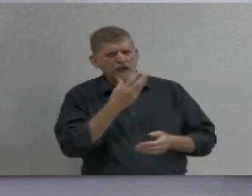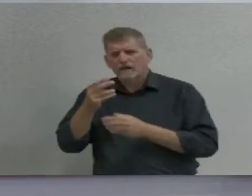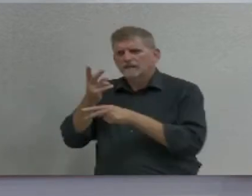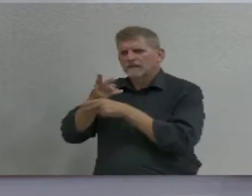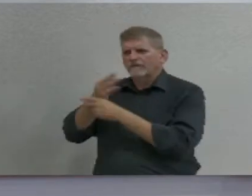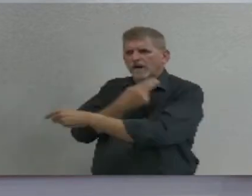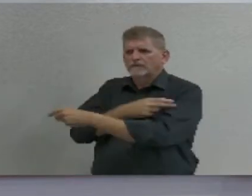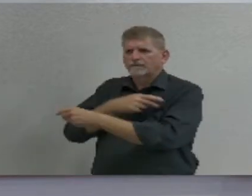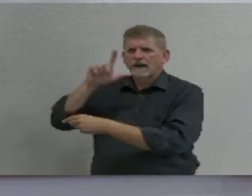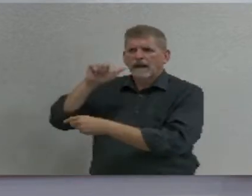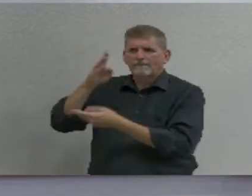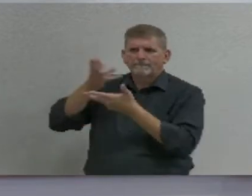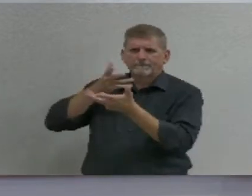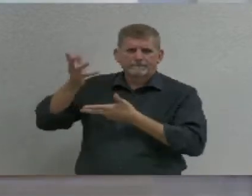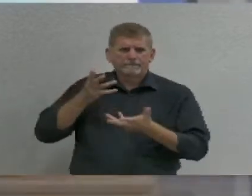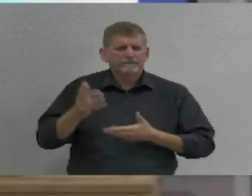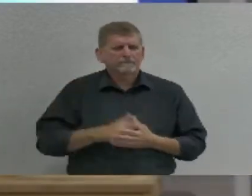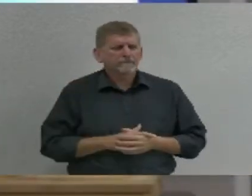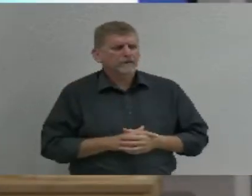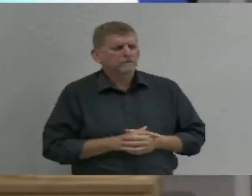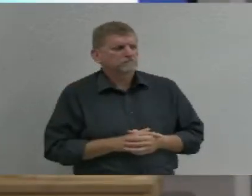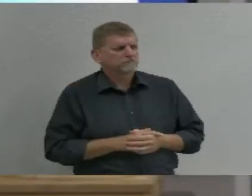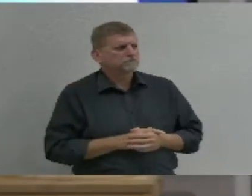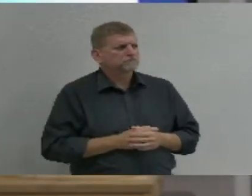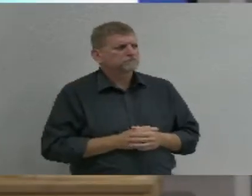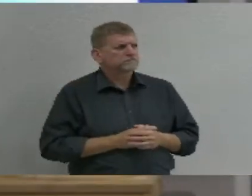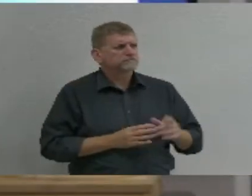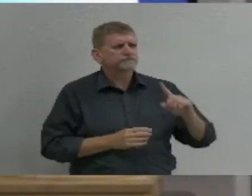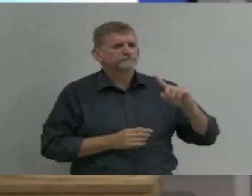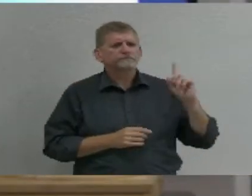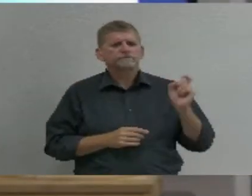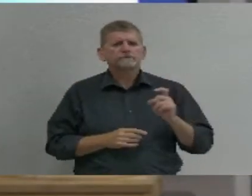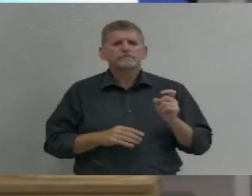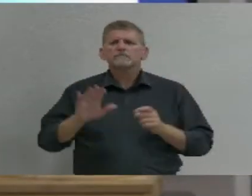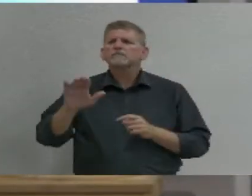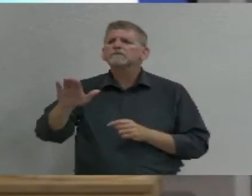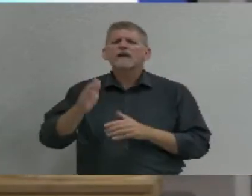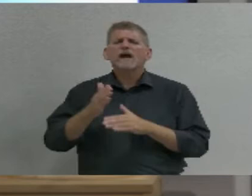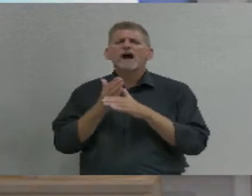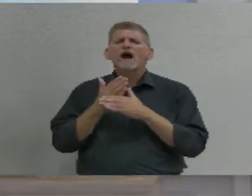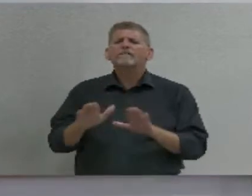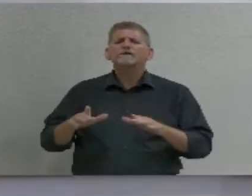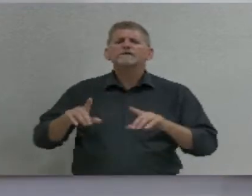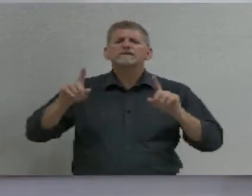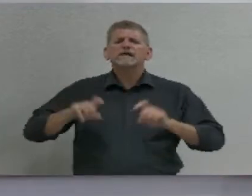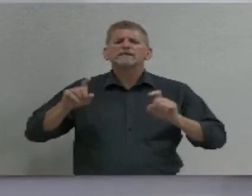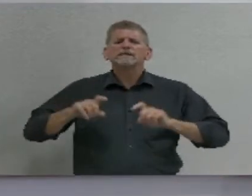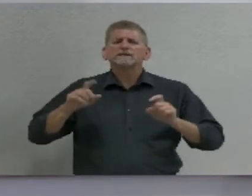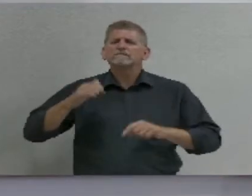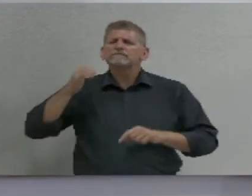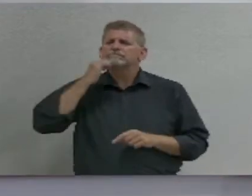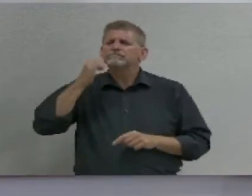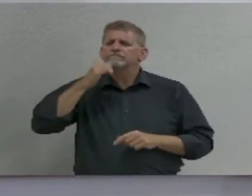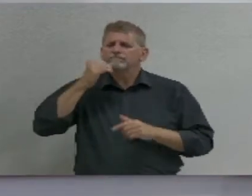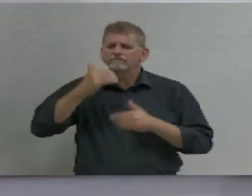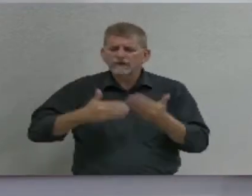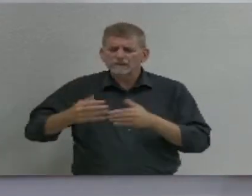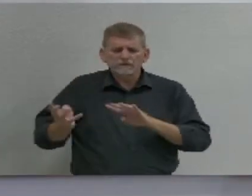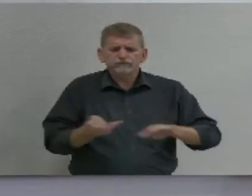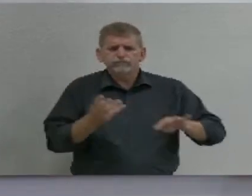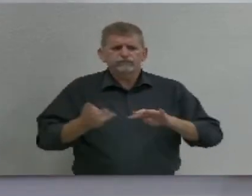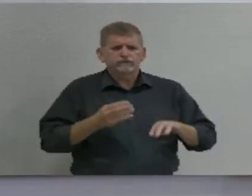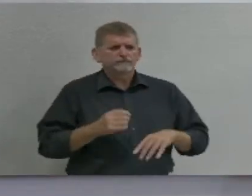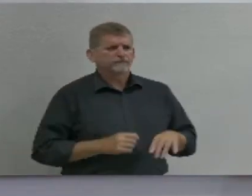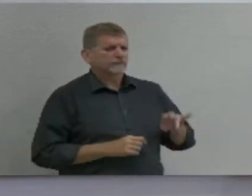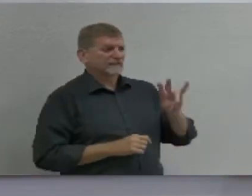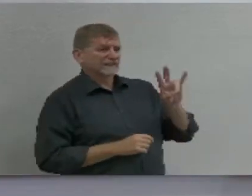helpful for us. What's the average number of tests being able to process per day? We are on average 700 to 800 per